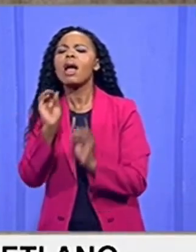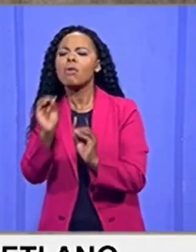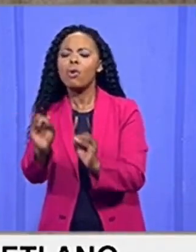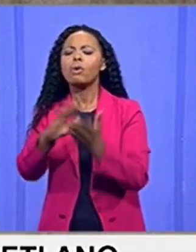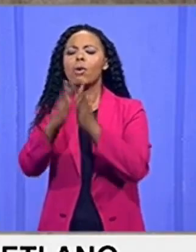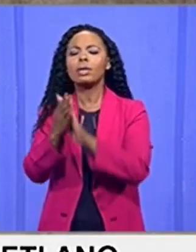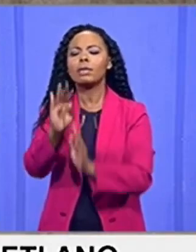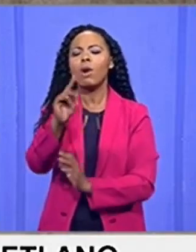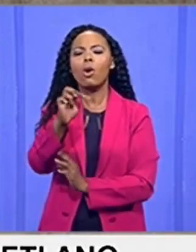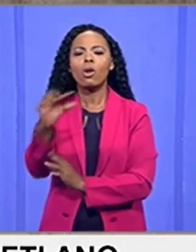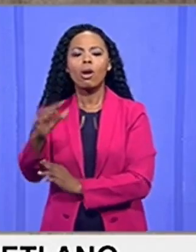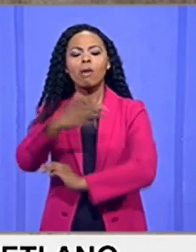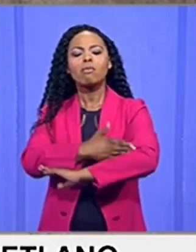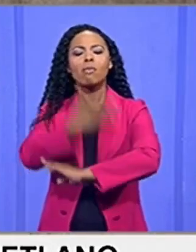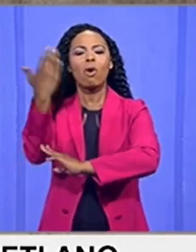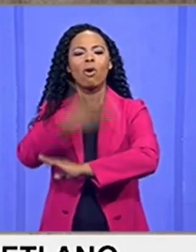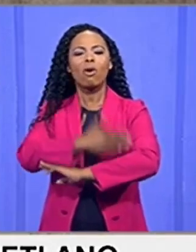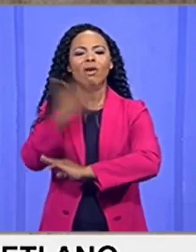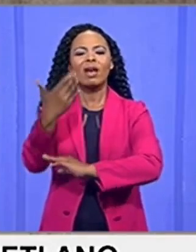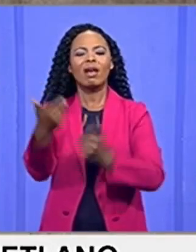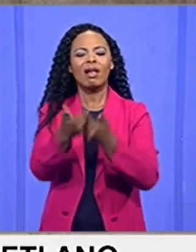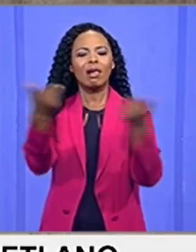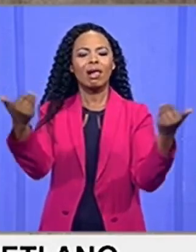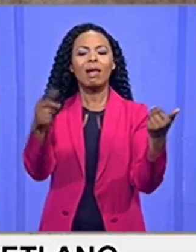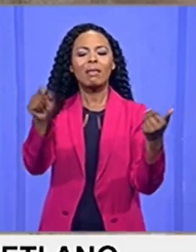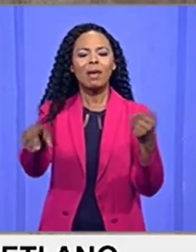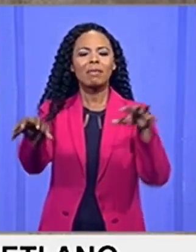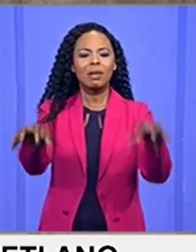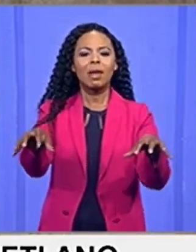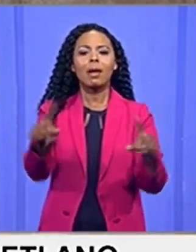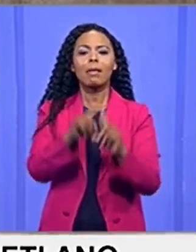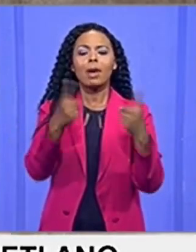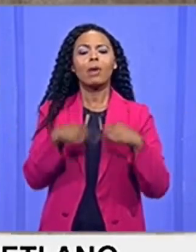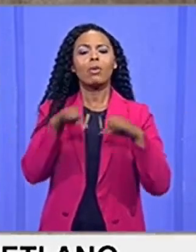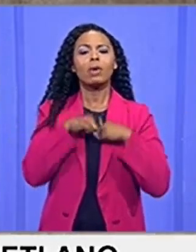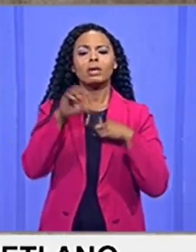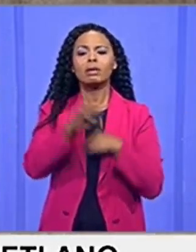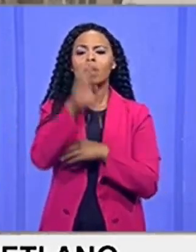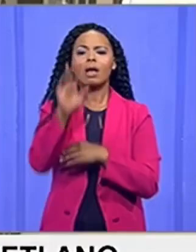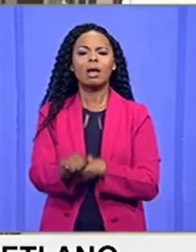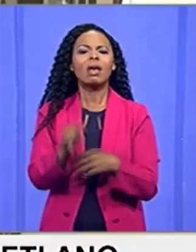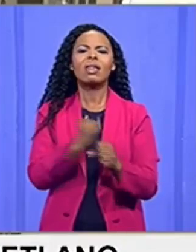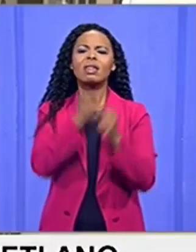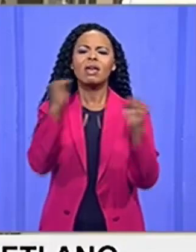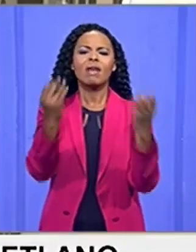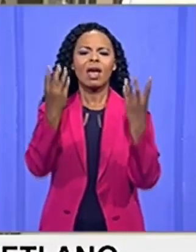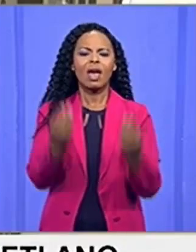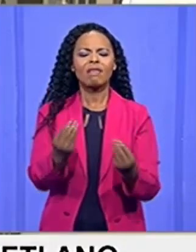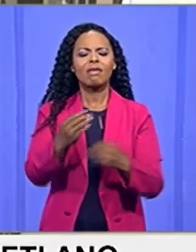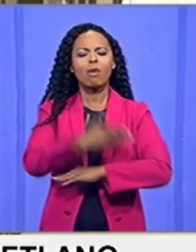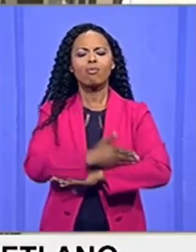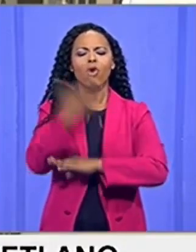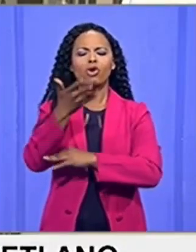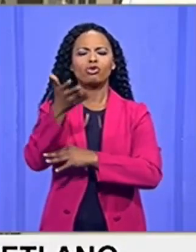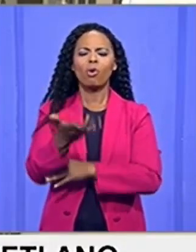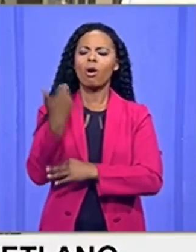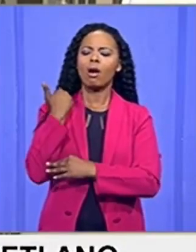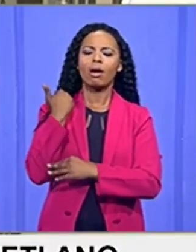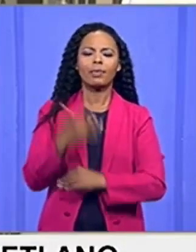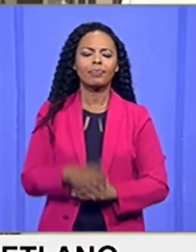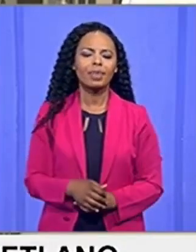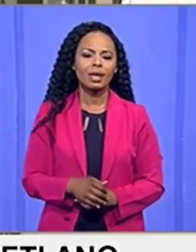only issue was the borders, but generally as Africans, we never had these kind of borders. Bakgatlha ba Gafela ba fitlhelwa